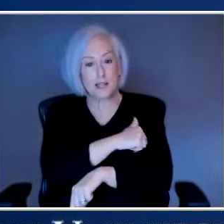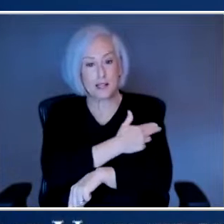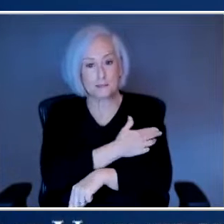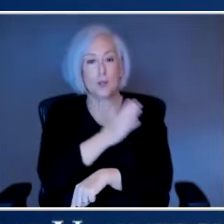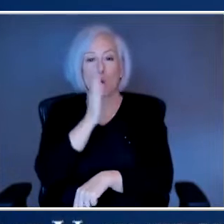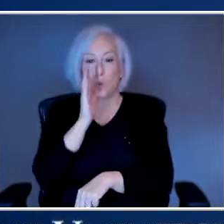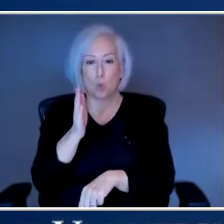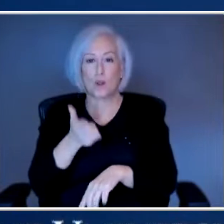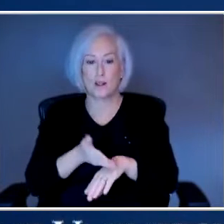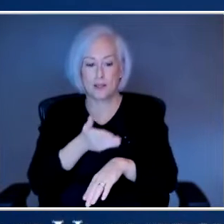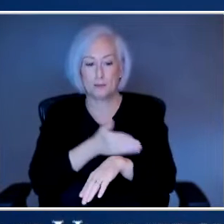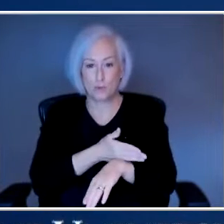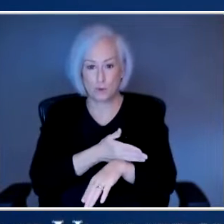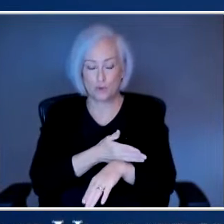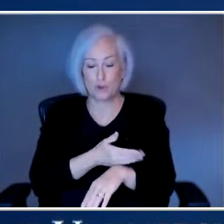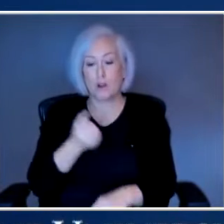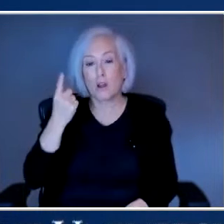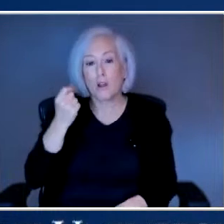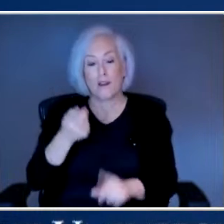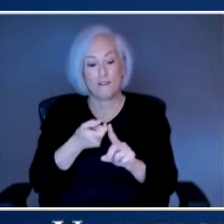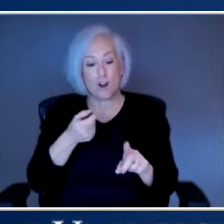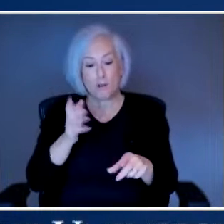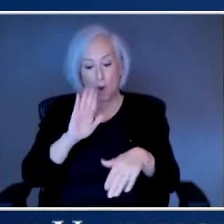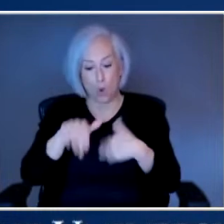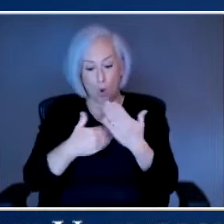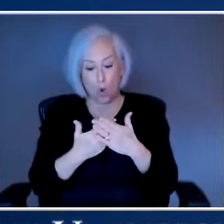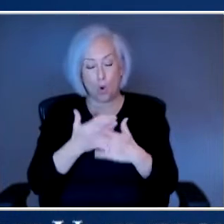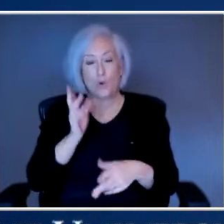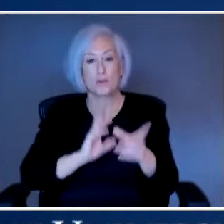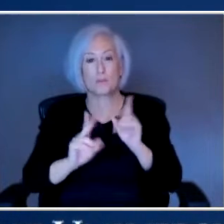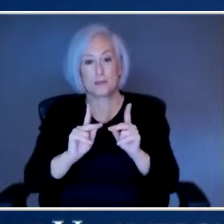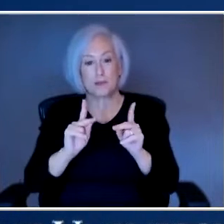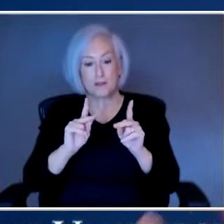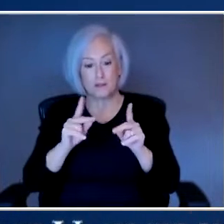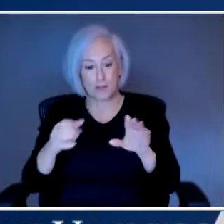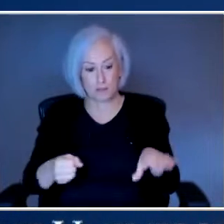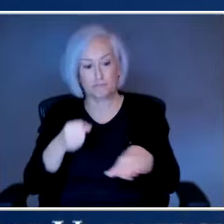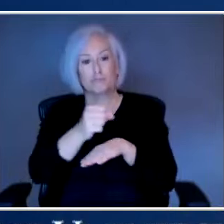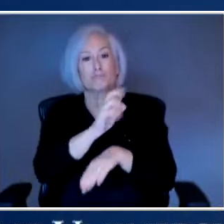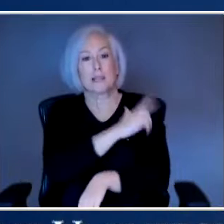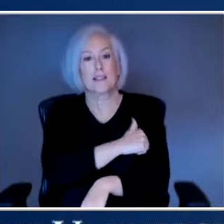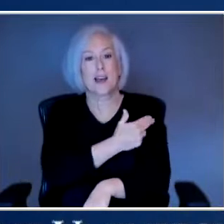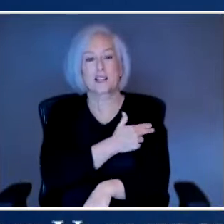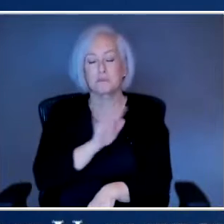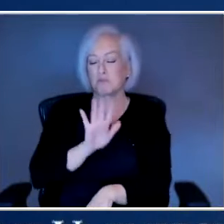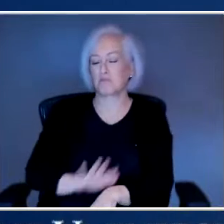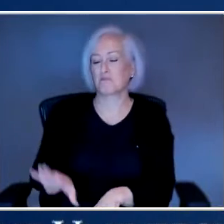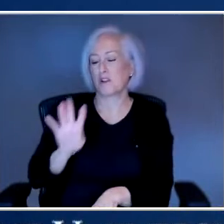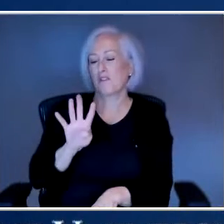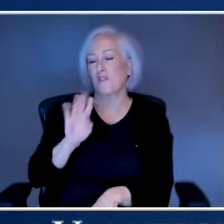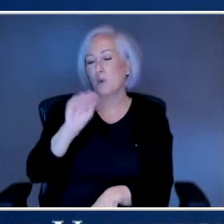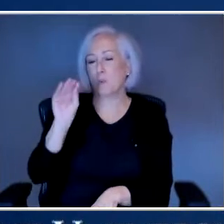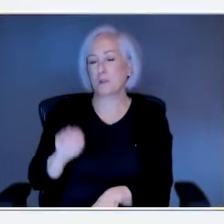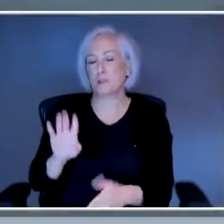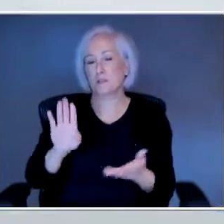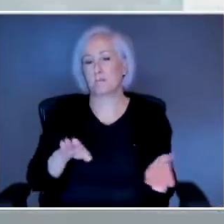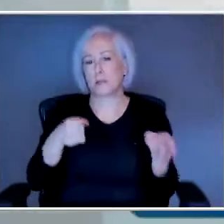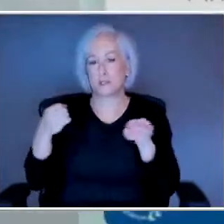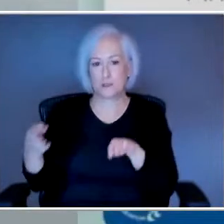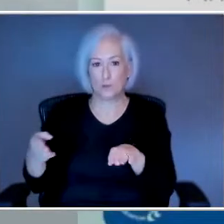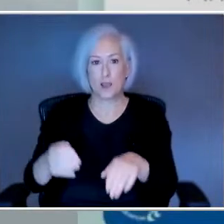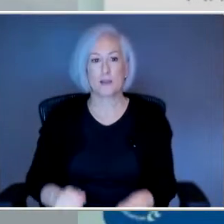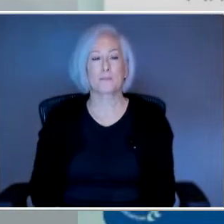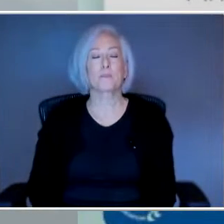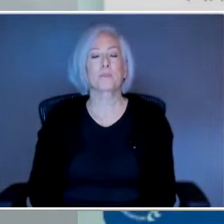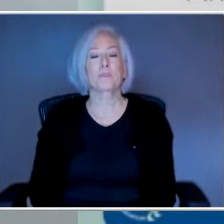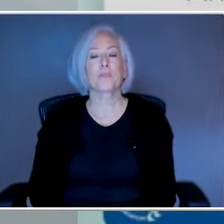of those people that were hospitalized did end up dying. Now, as far as the vaccine and efficacy, new data has come out this past month